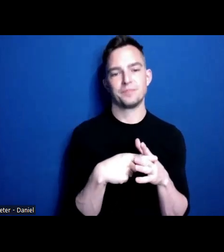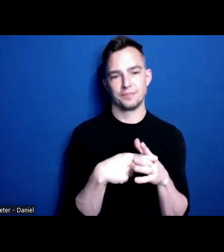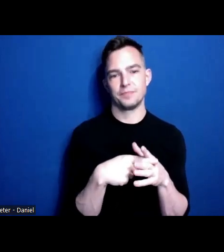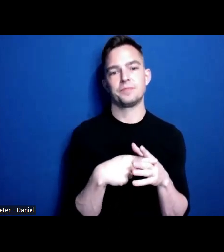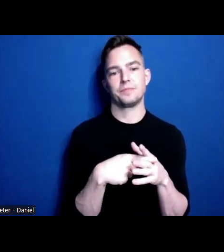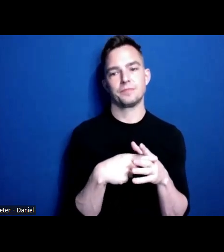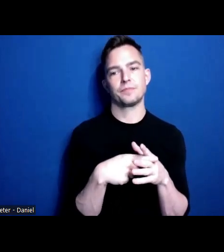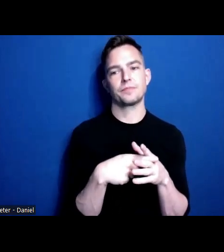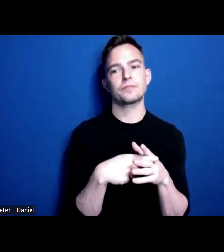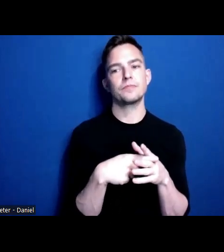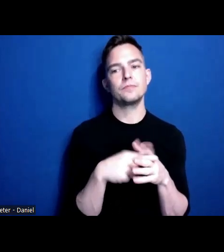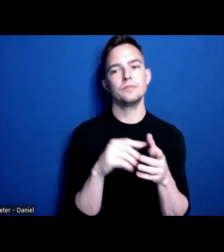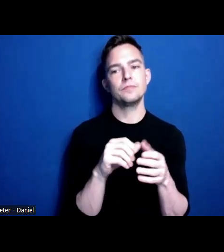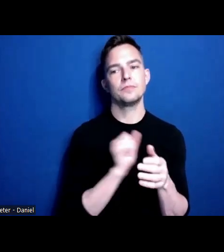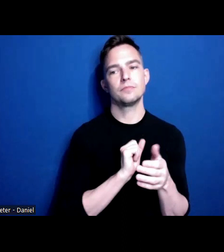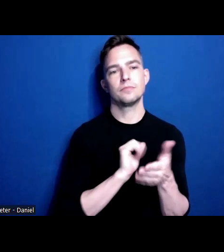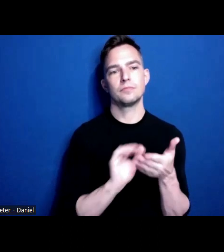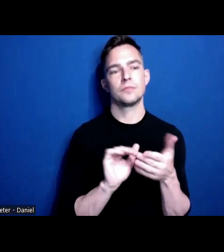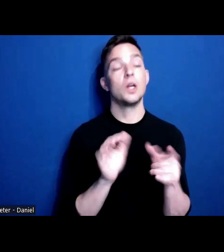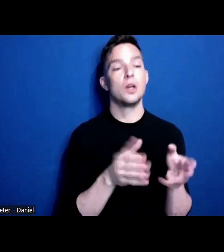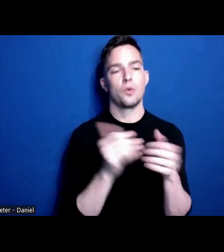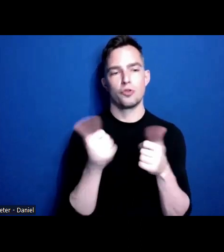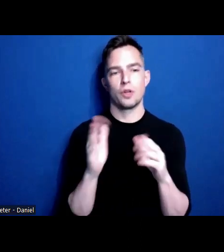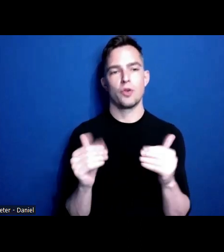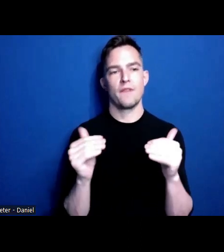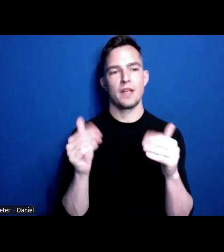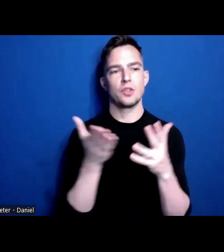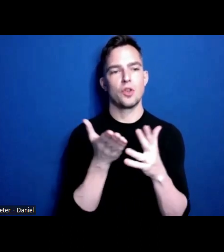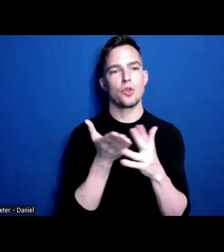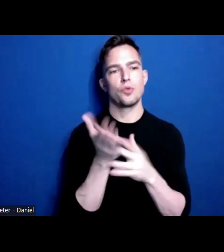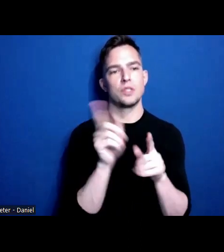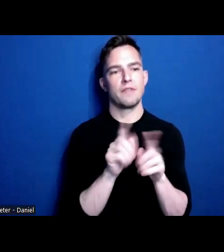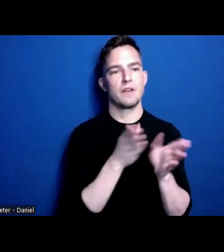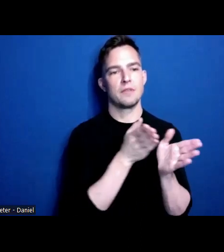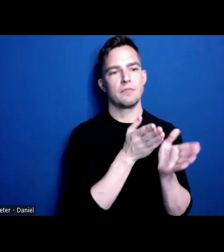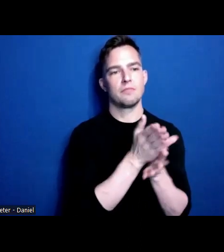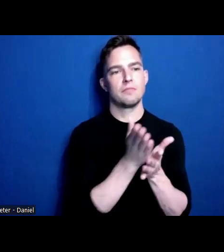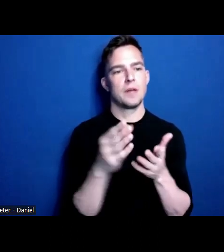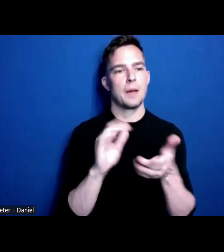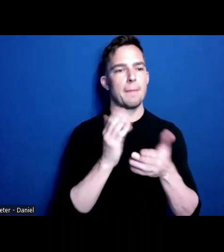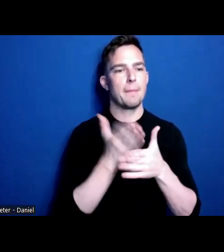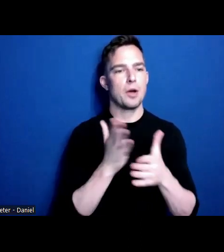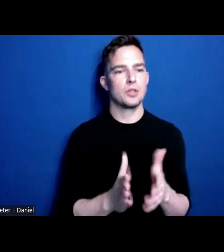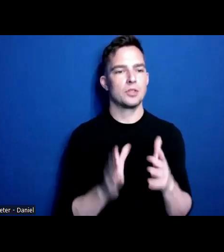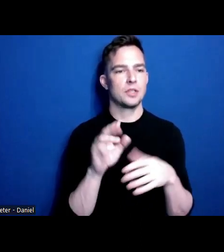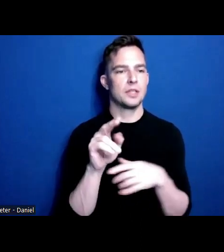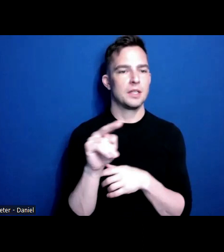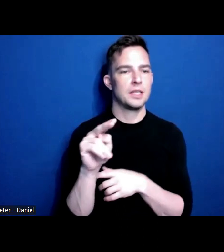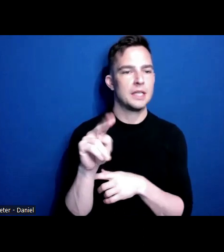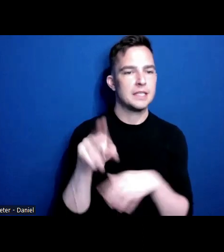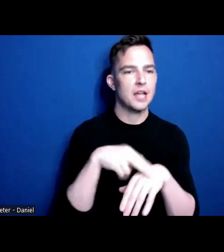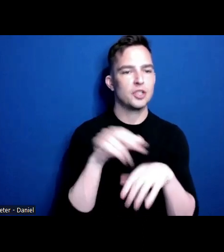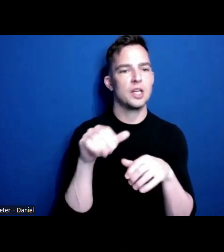Excuse me. We are trying to advance this through many partners. NAMI, the National Alliance on Mental Illness, has